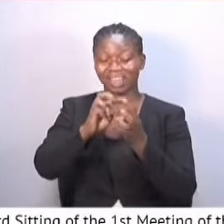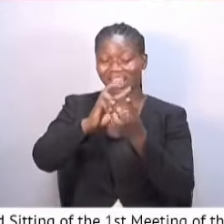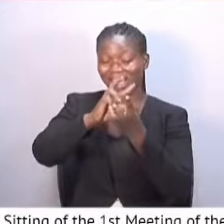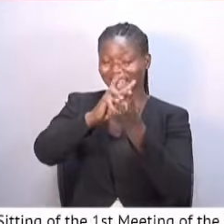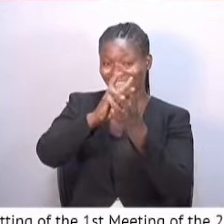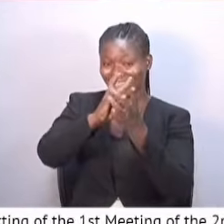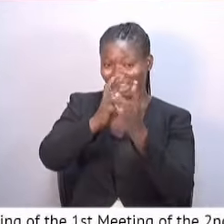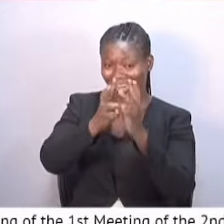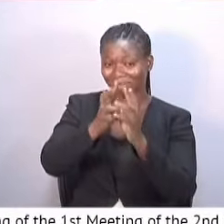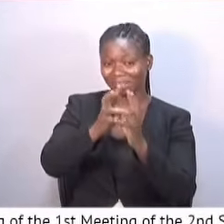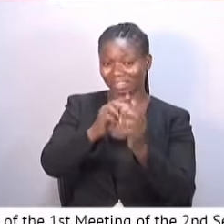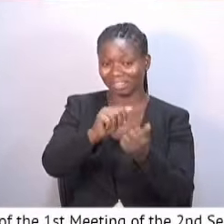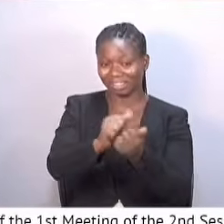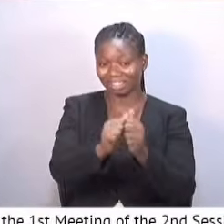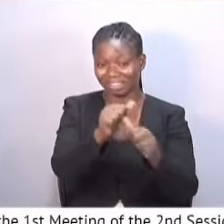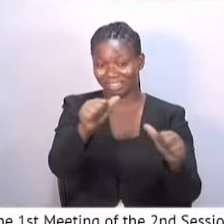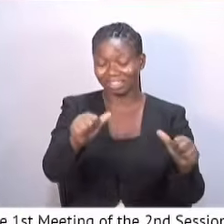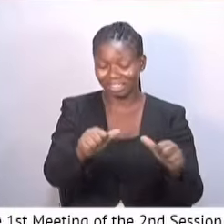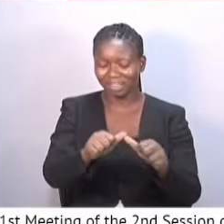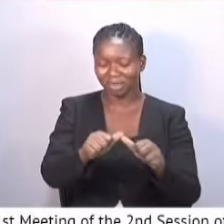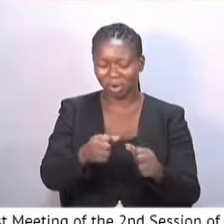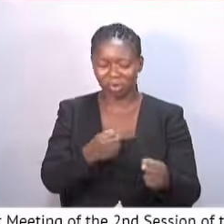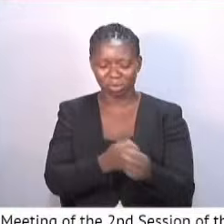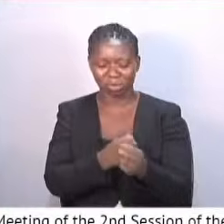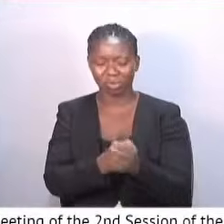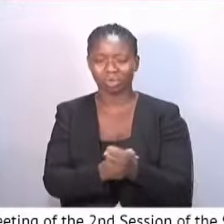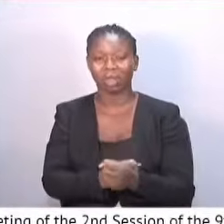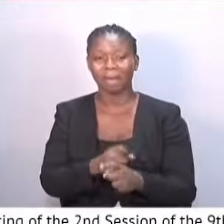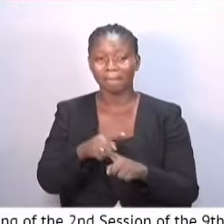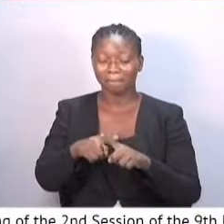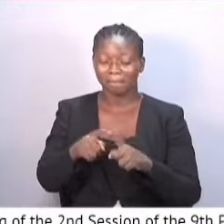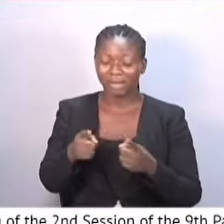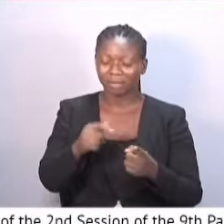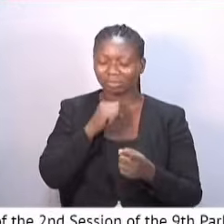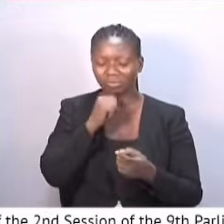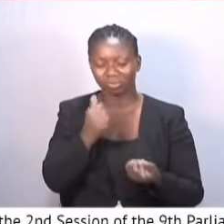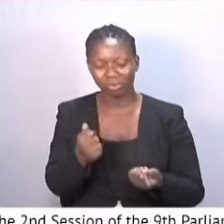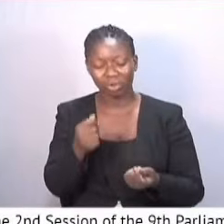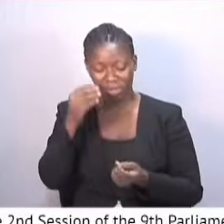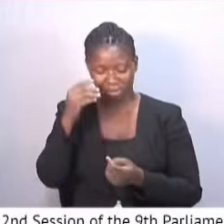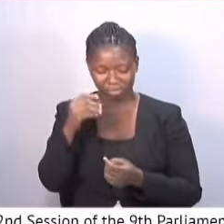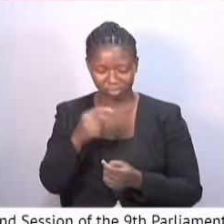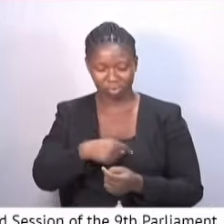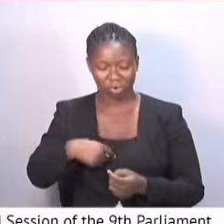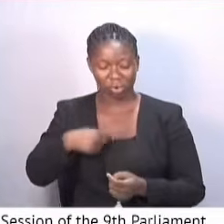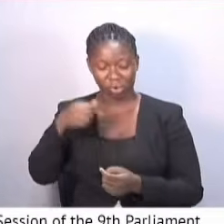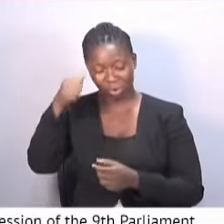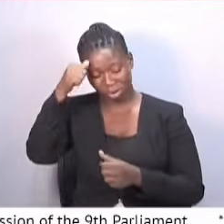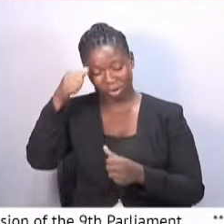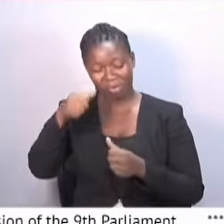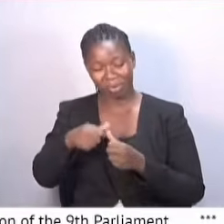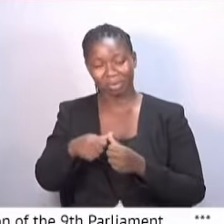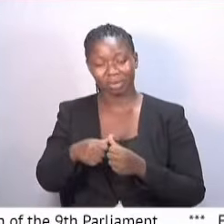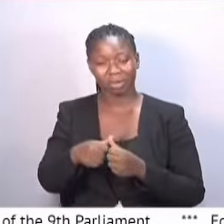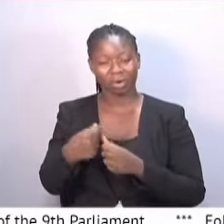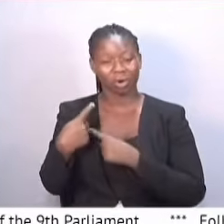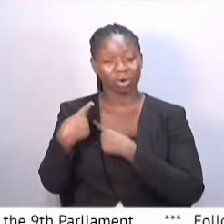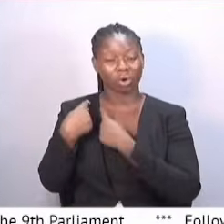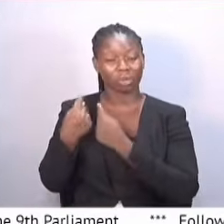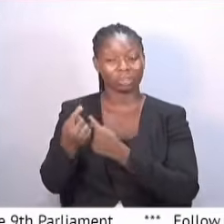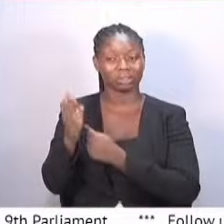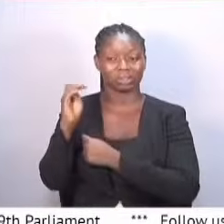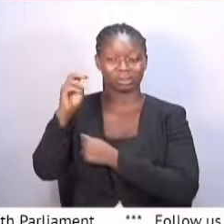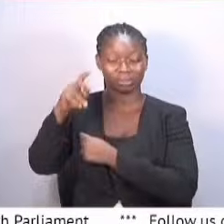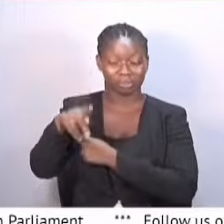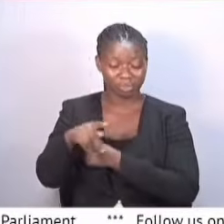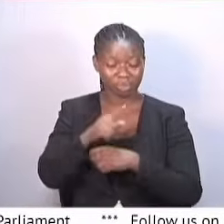space, he will assist us to navigate the waters. But let's remember that until